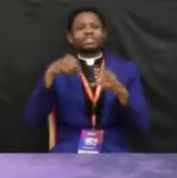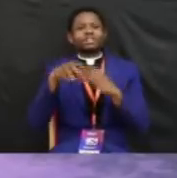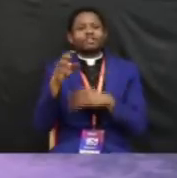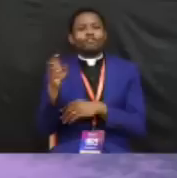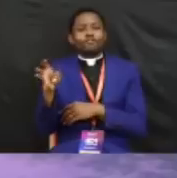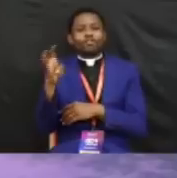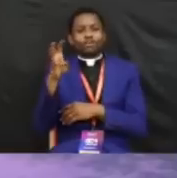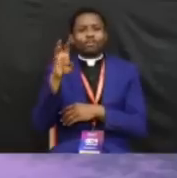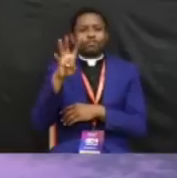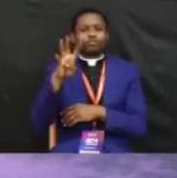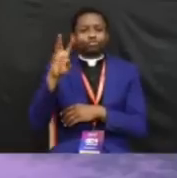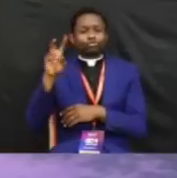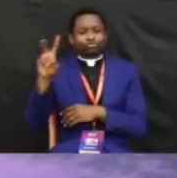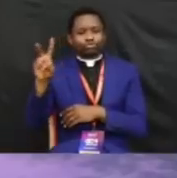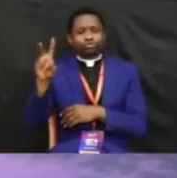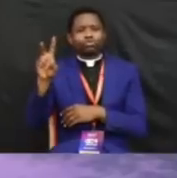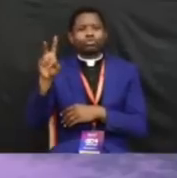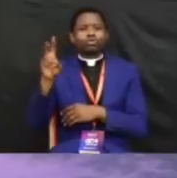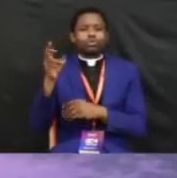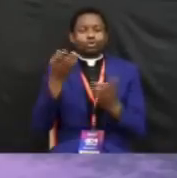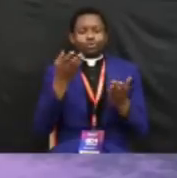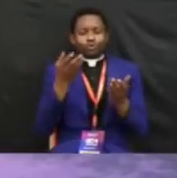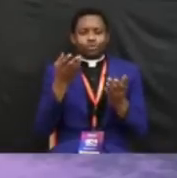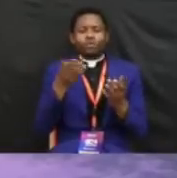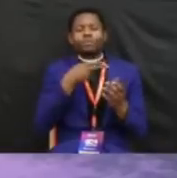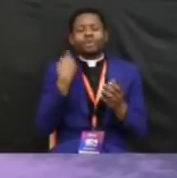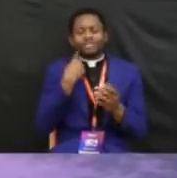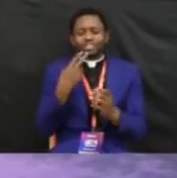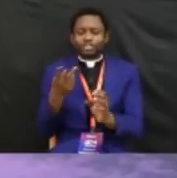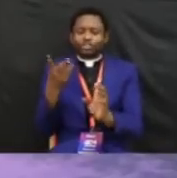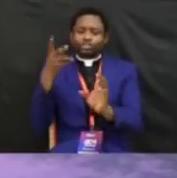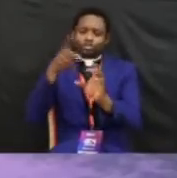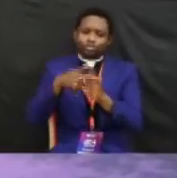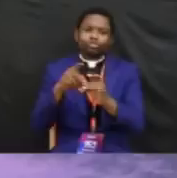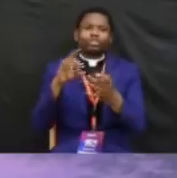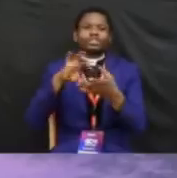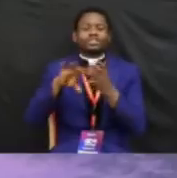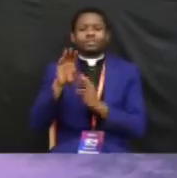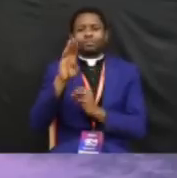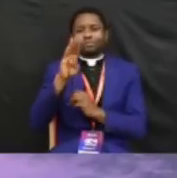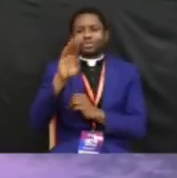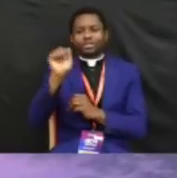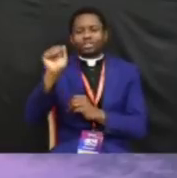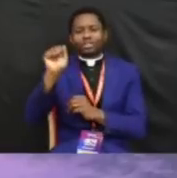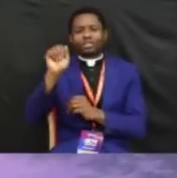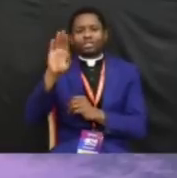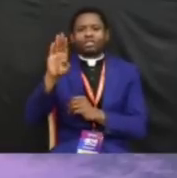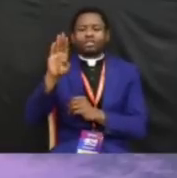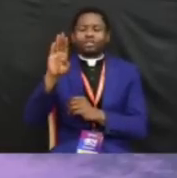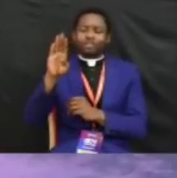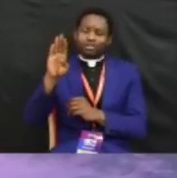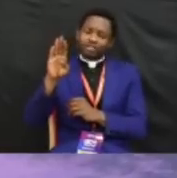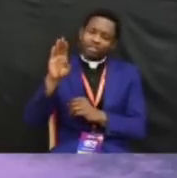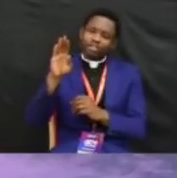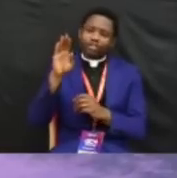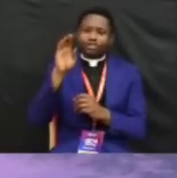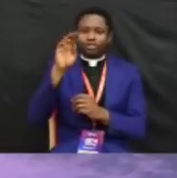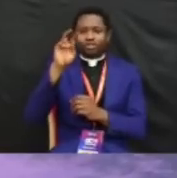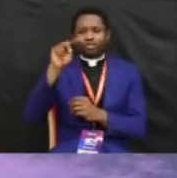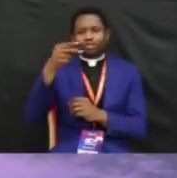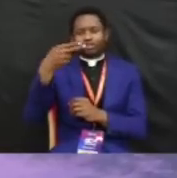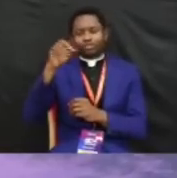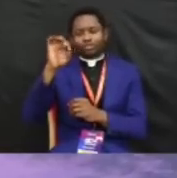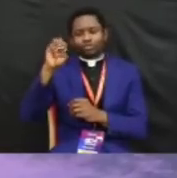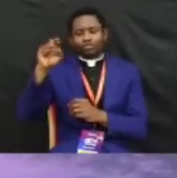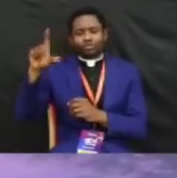seven ministers were enrolled on the BA theology program. Now to our